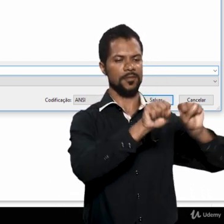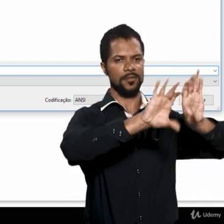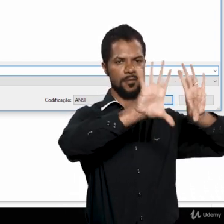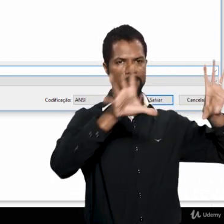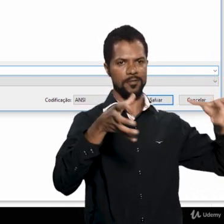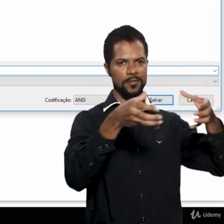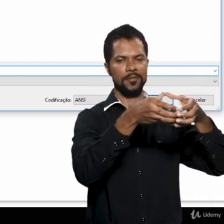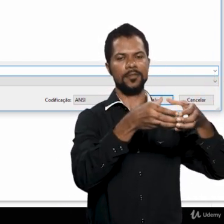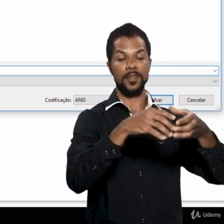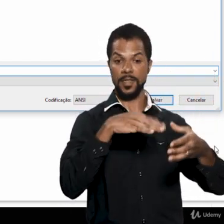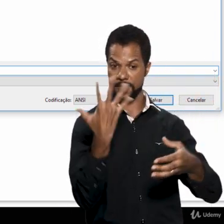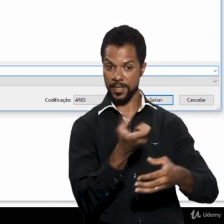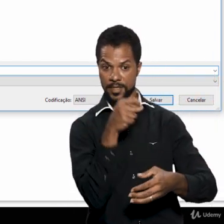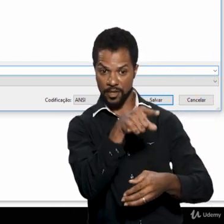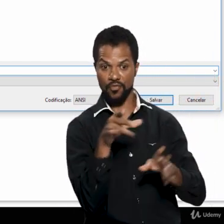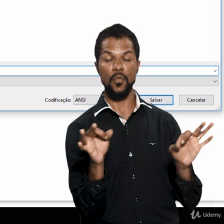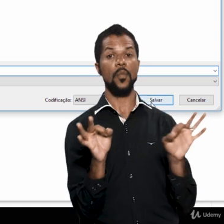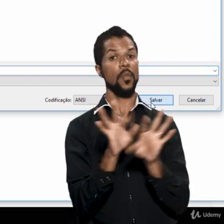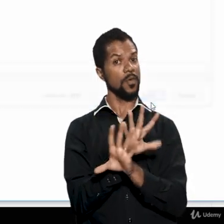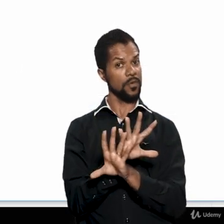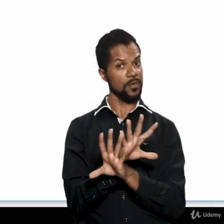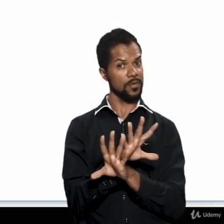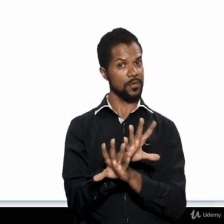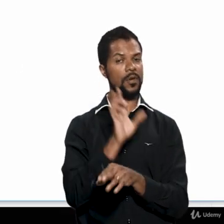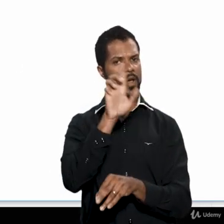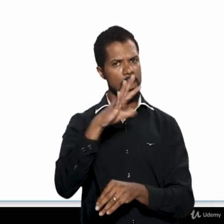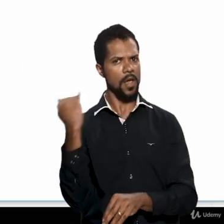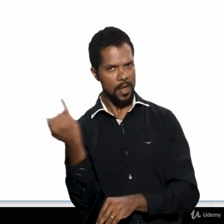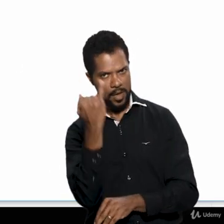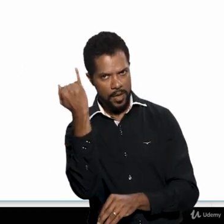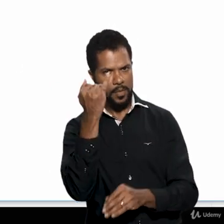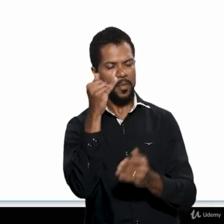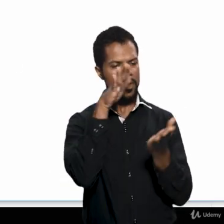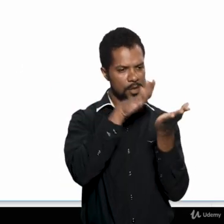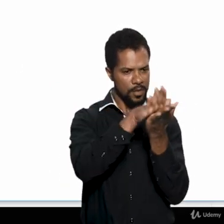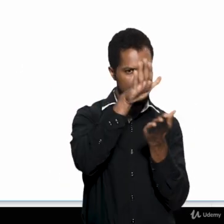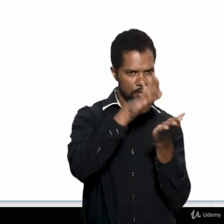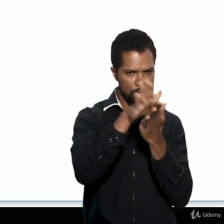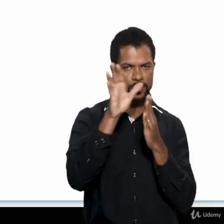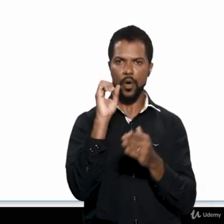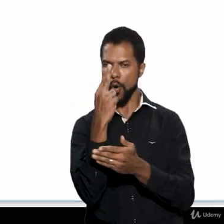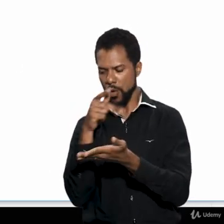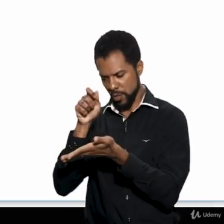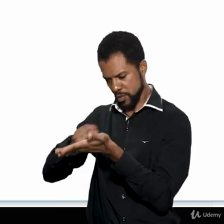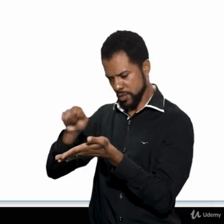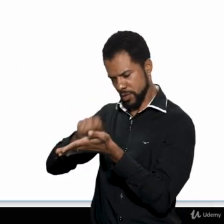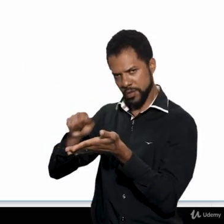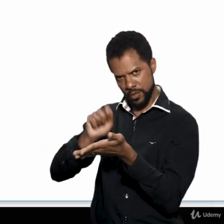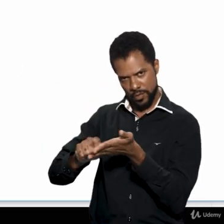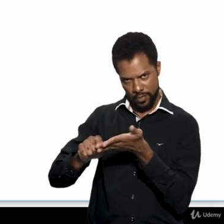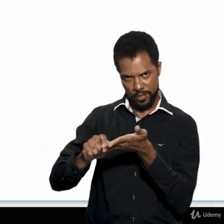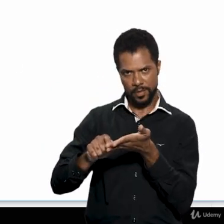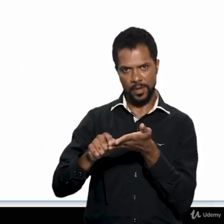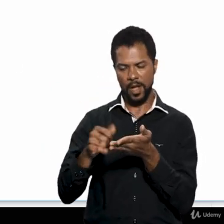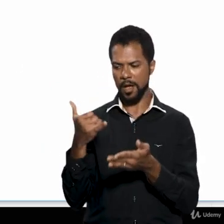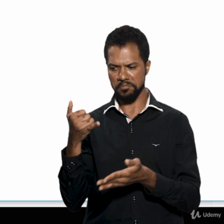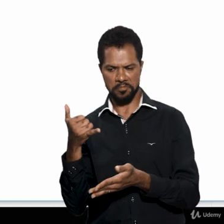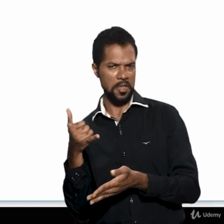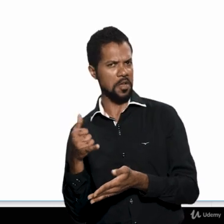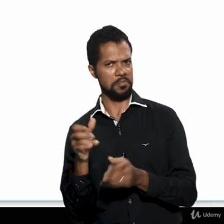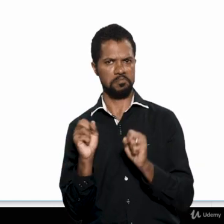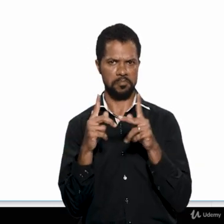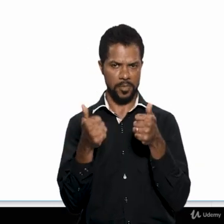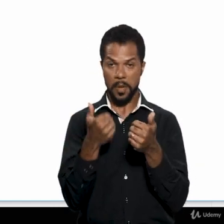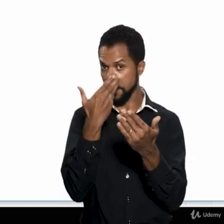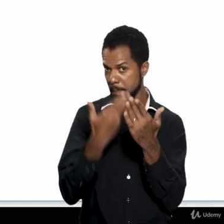down here, and I'm saving it. So remember, print it. Okay, it's one of the best ways to protect it.